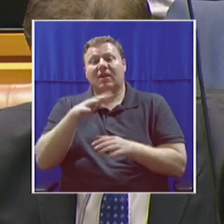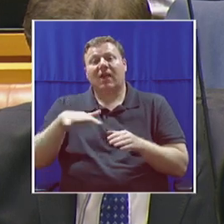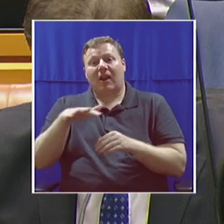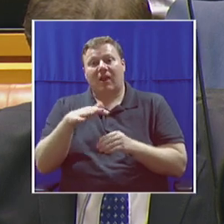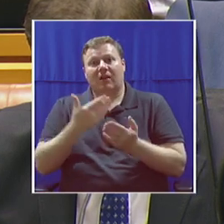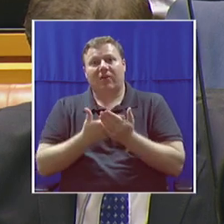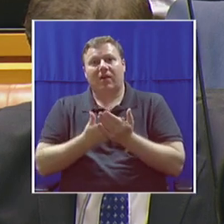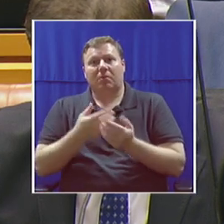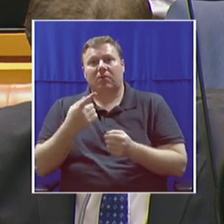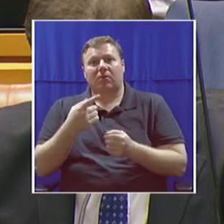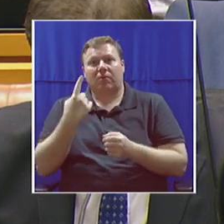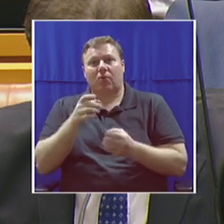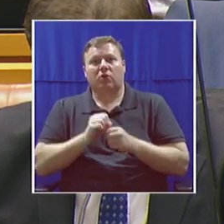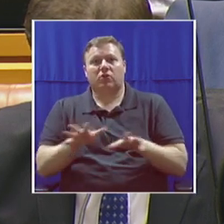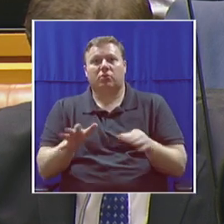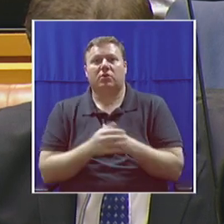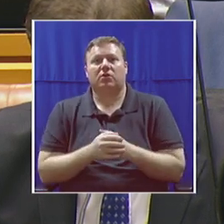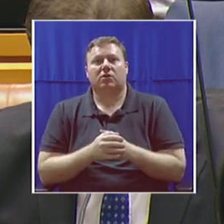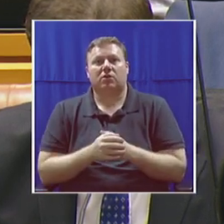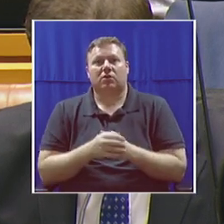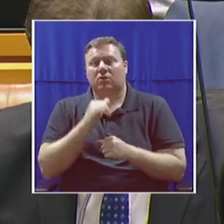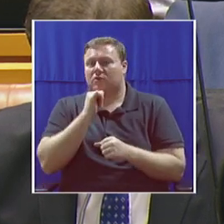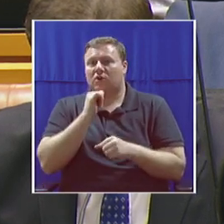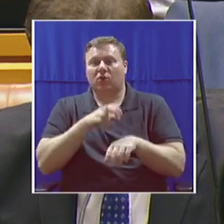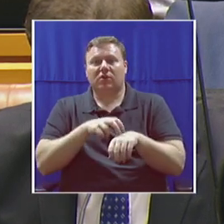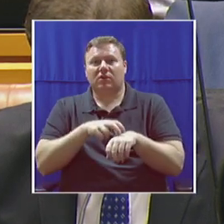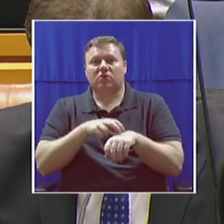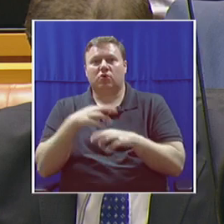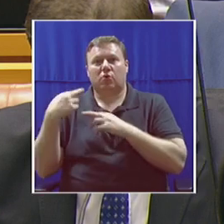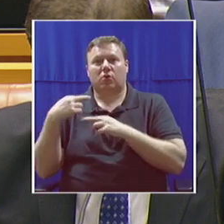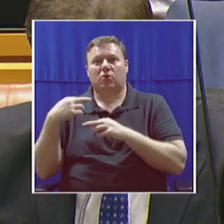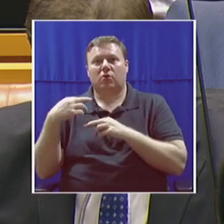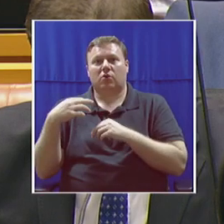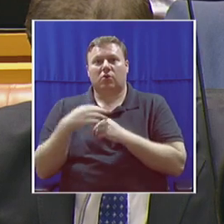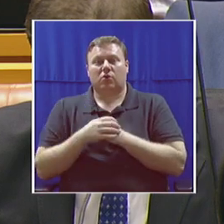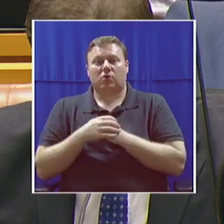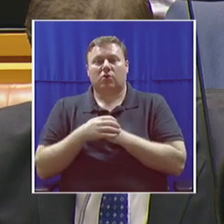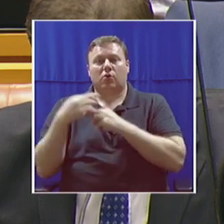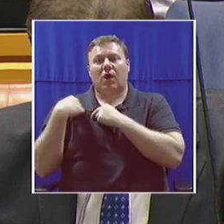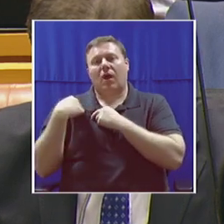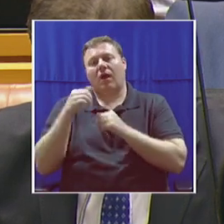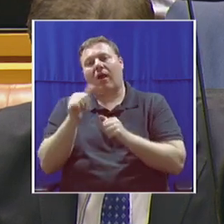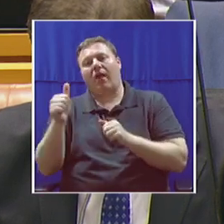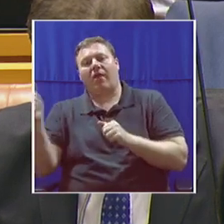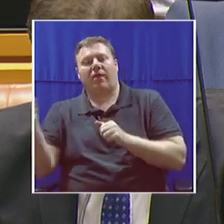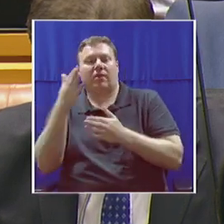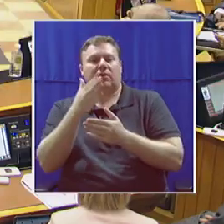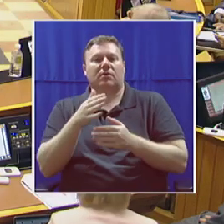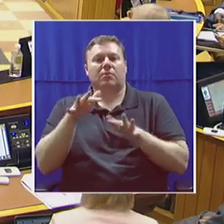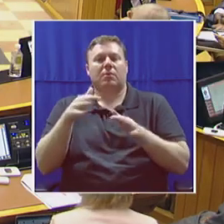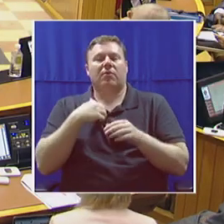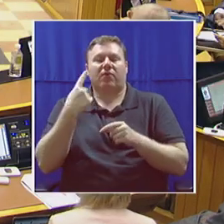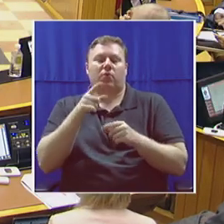to rely on the different spheres of government to do it the state must just make the land available honorable